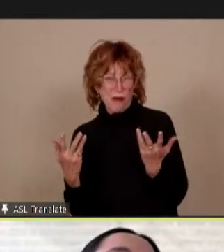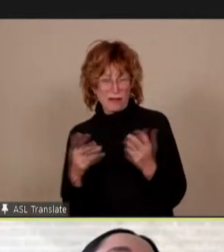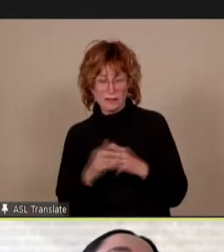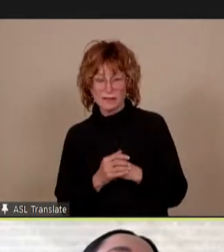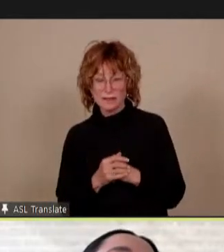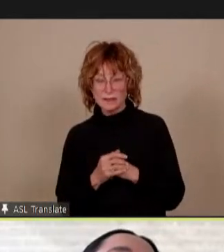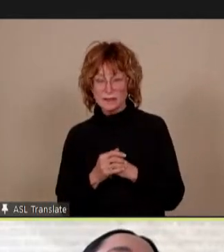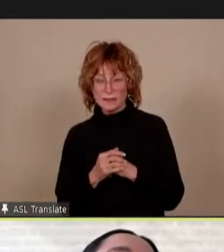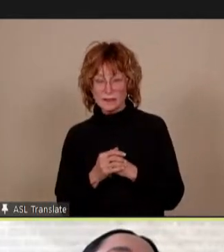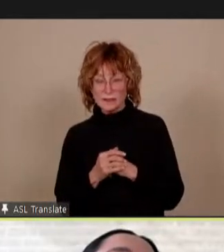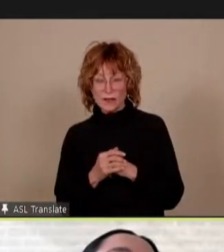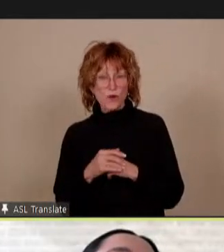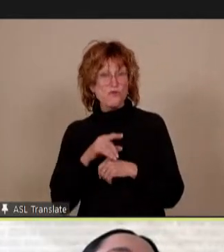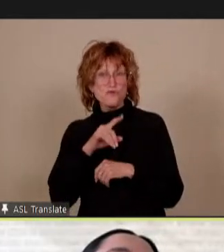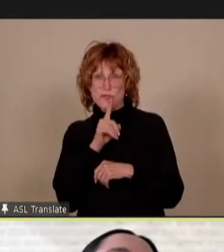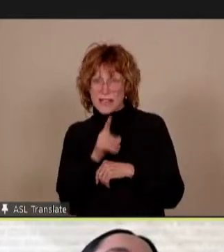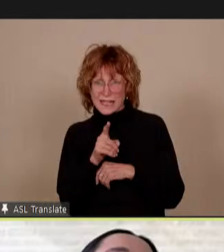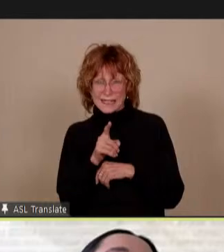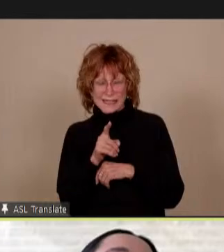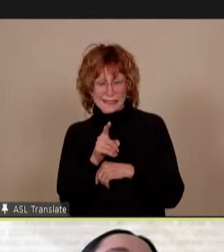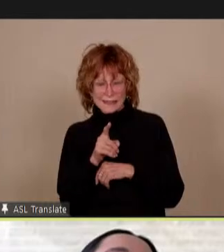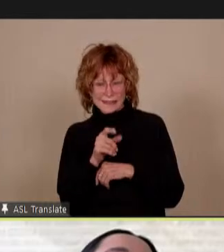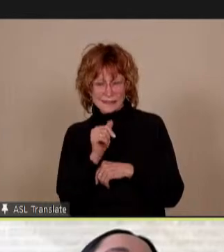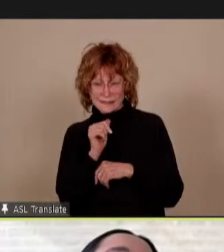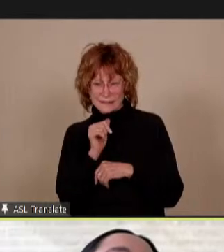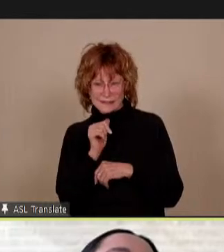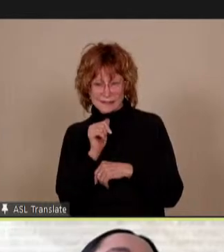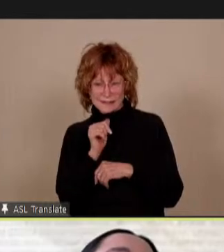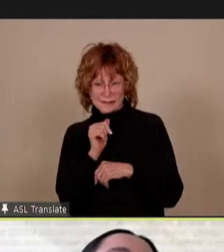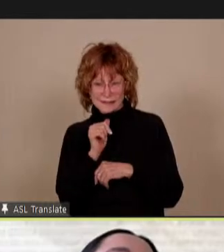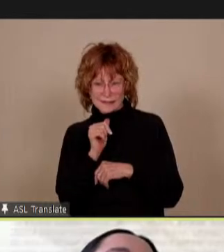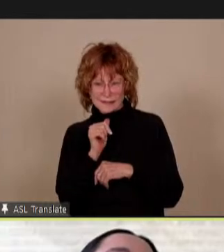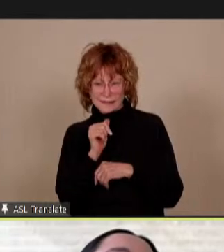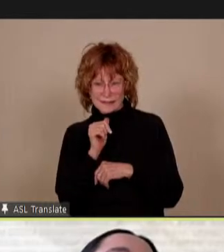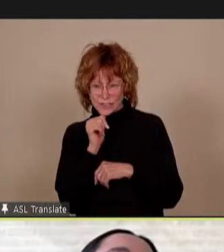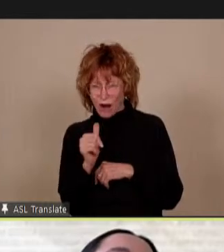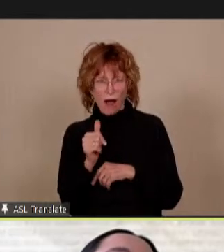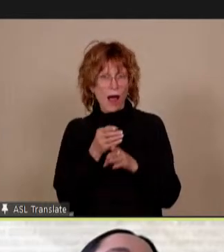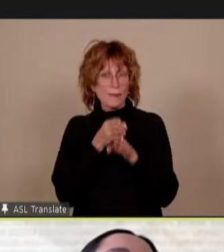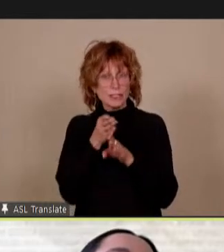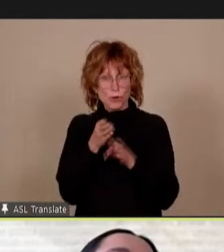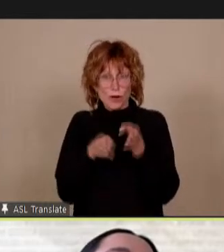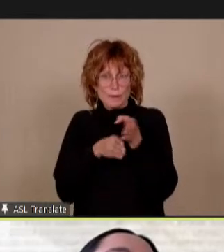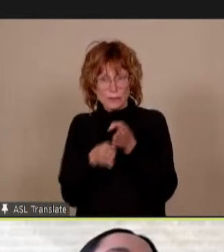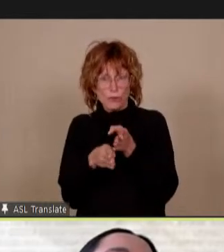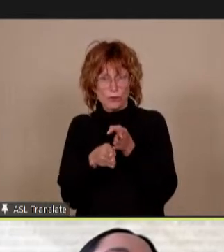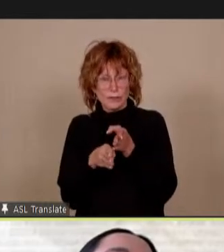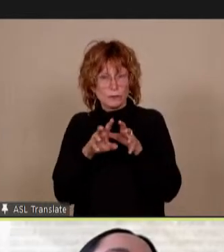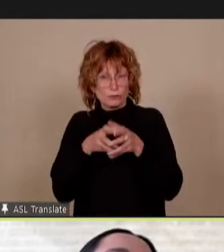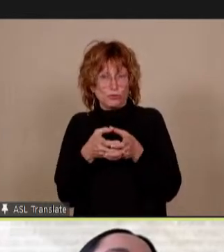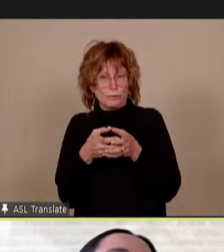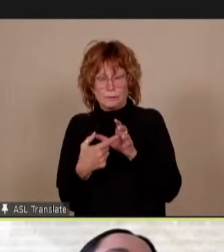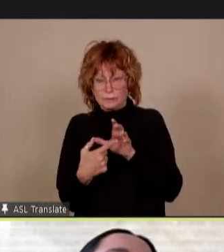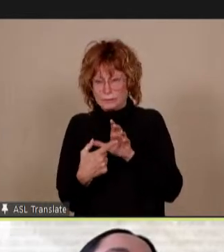that there really isn't a majority minority that appears to be